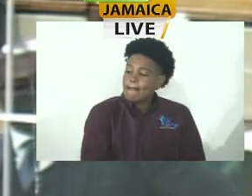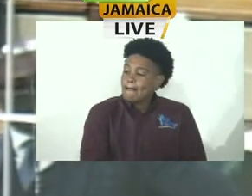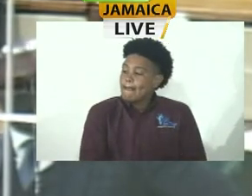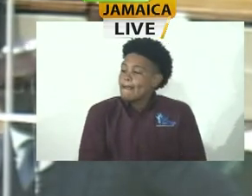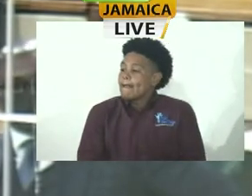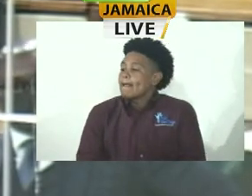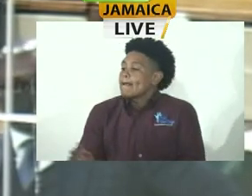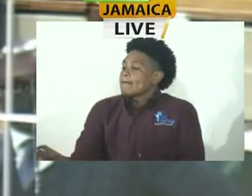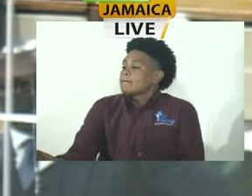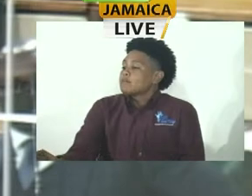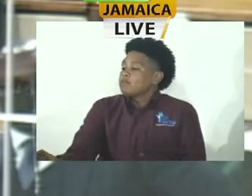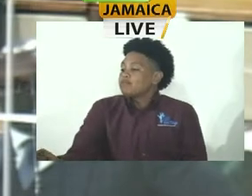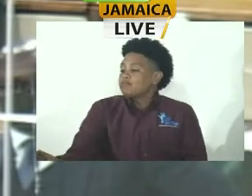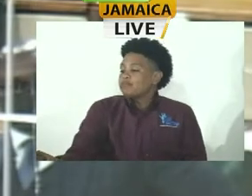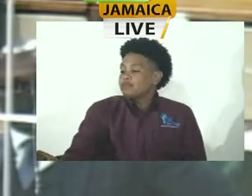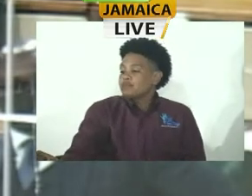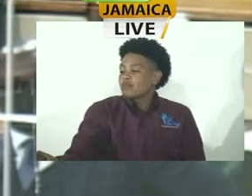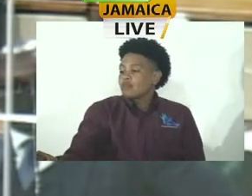speaker